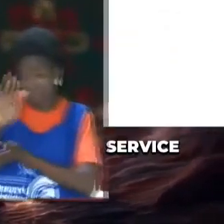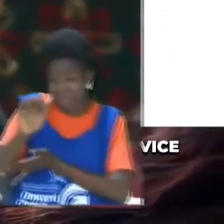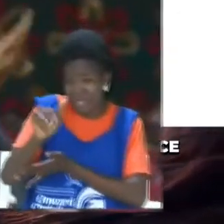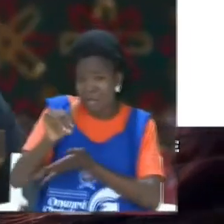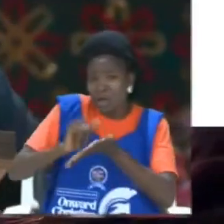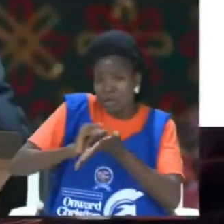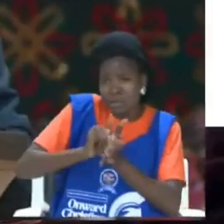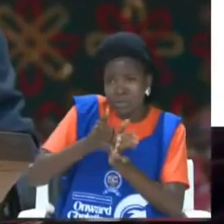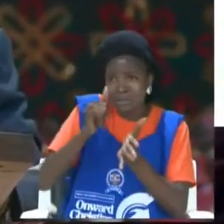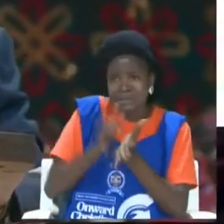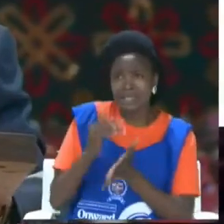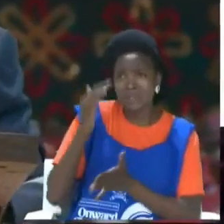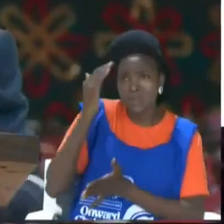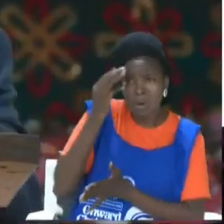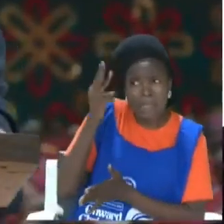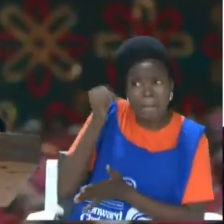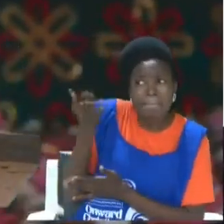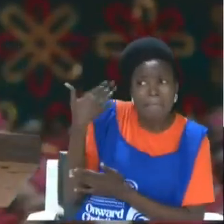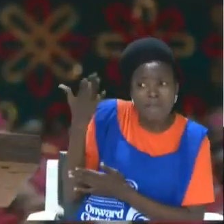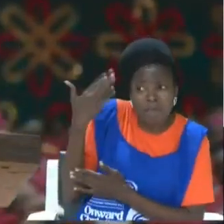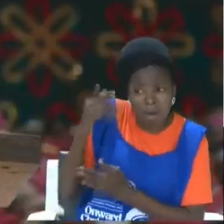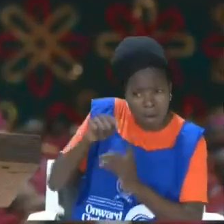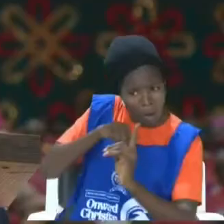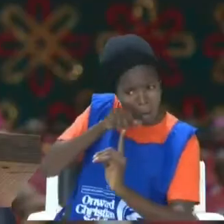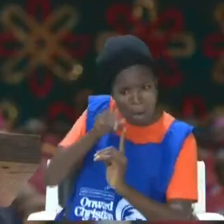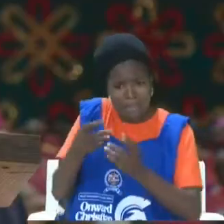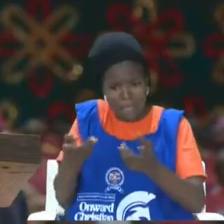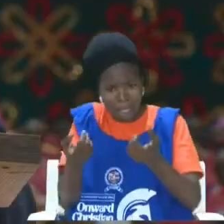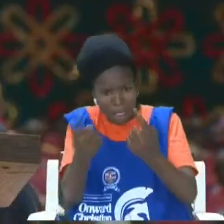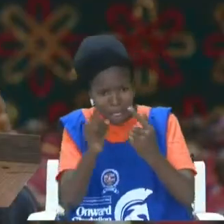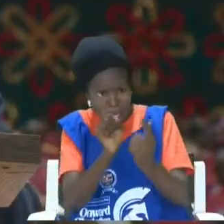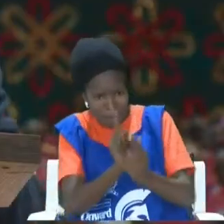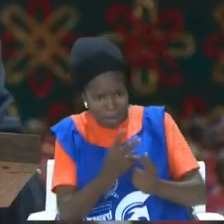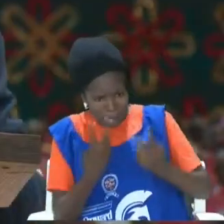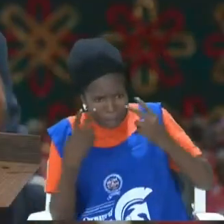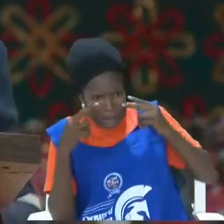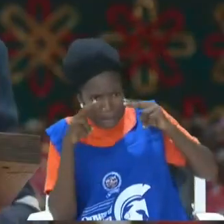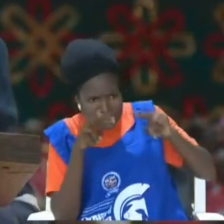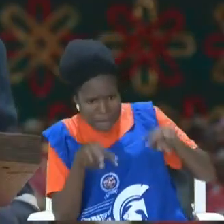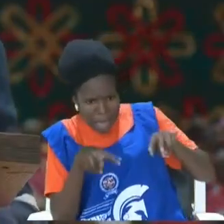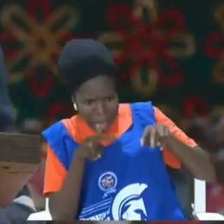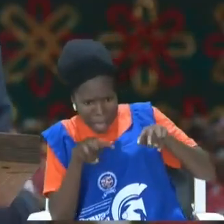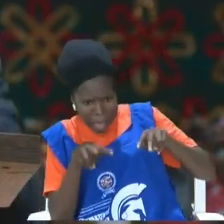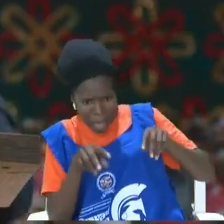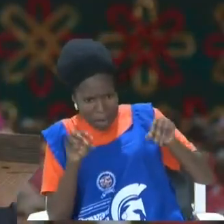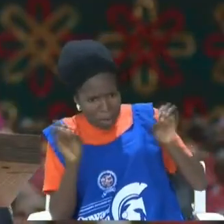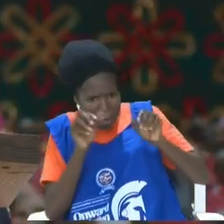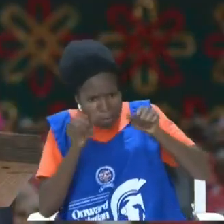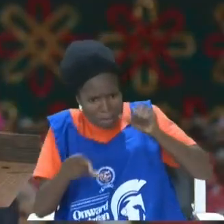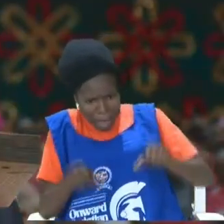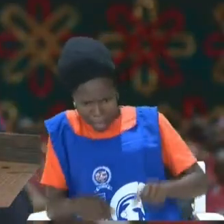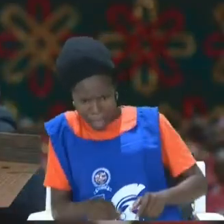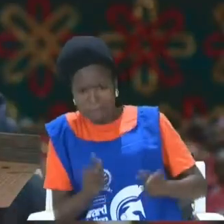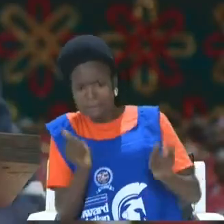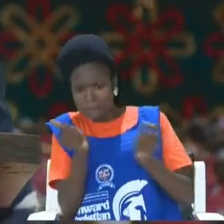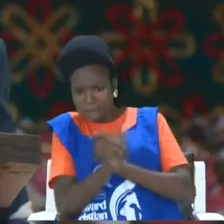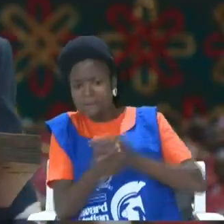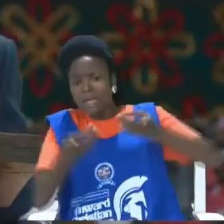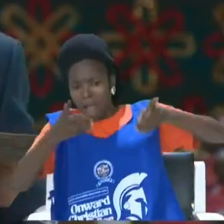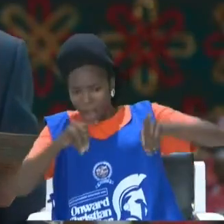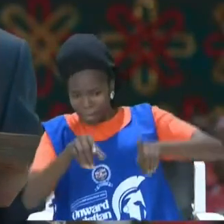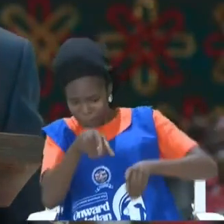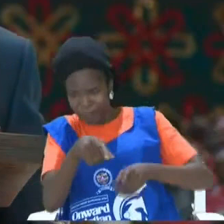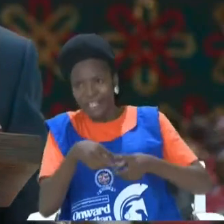those that knew him before, when they came, they were left in no doubt that change had taken